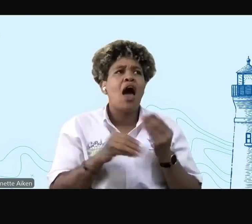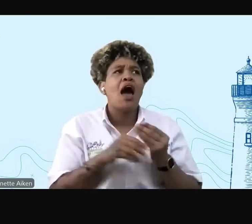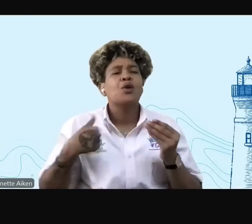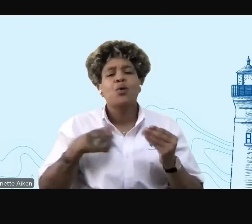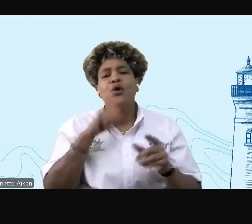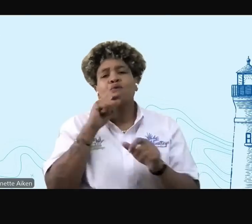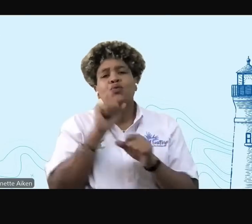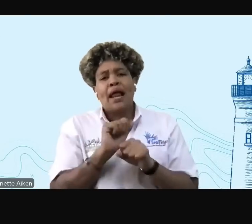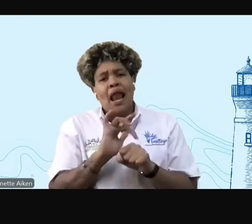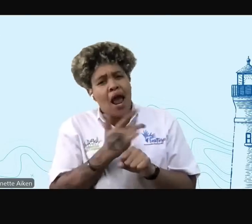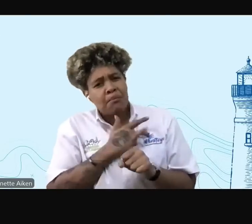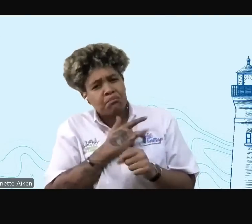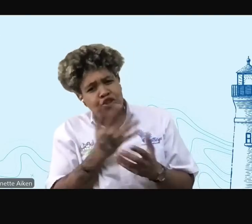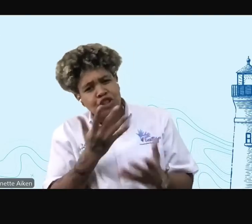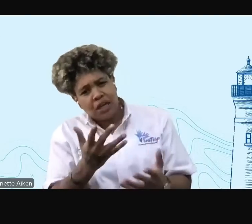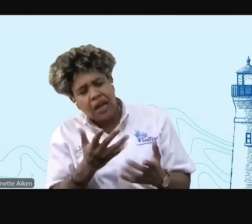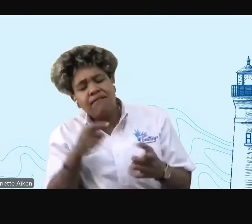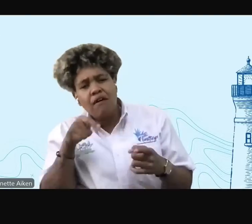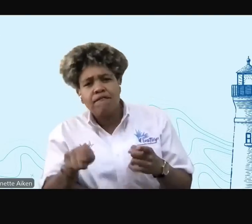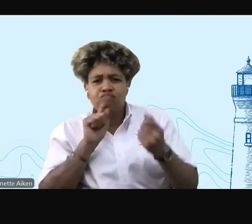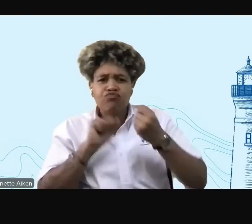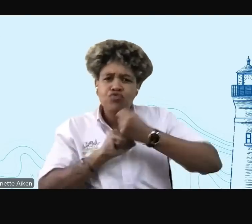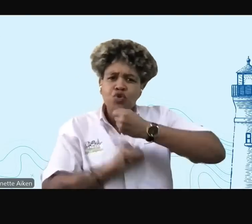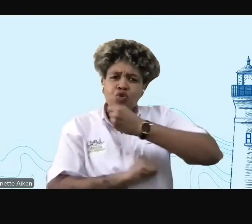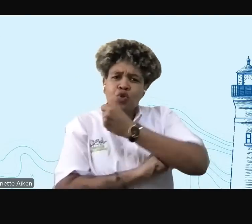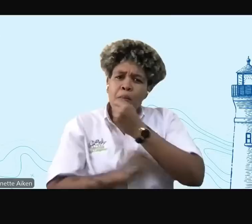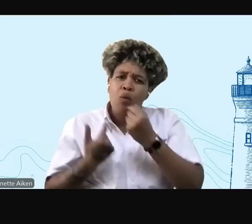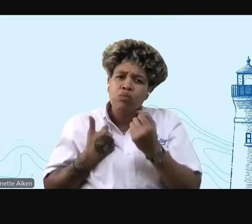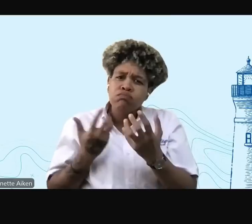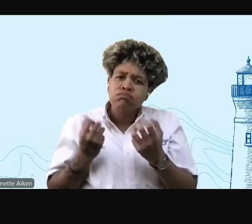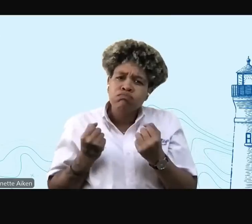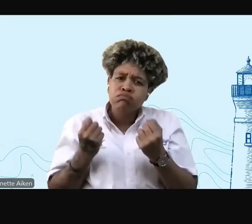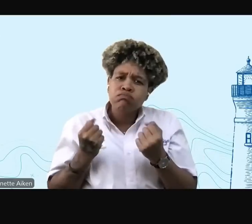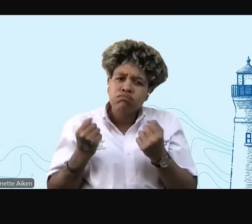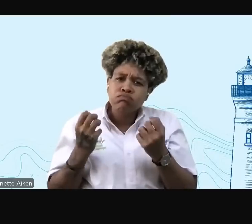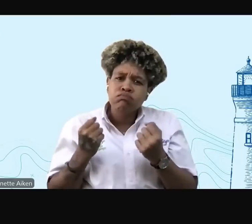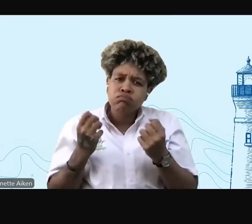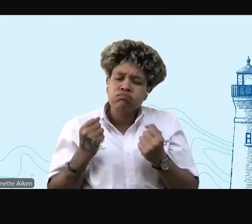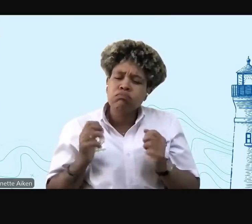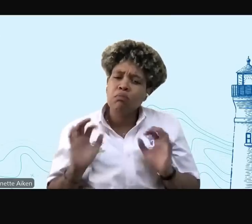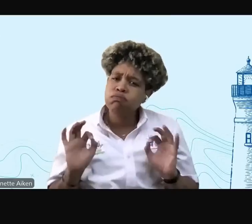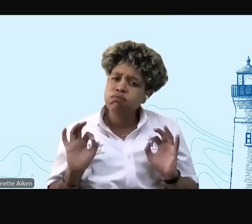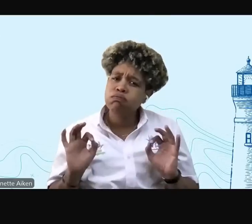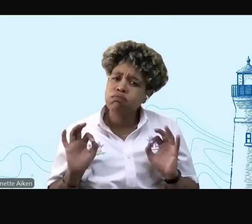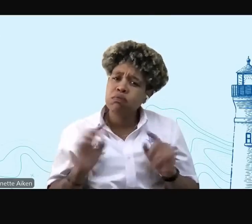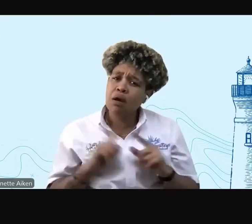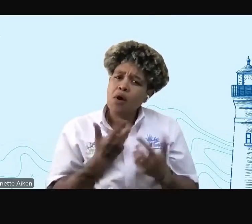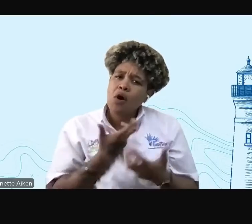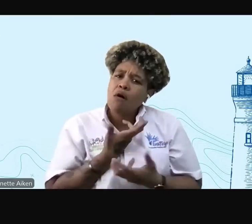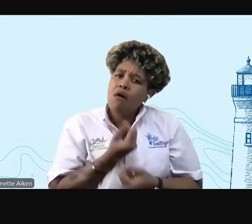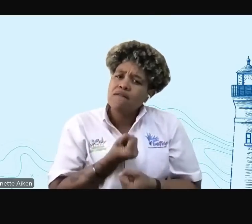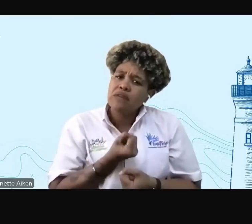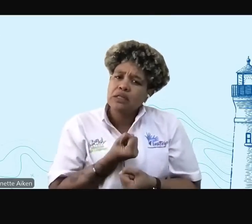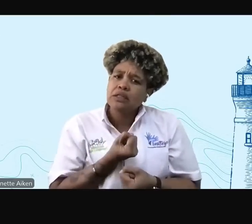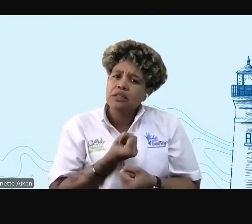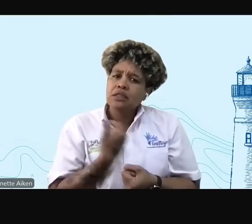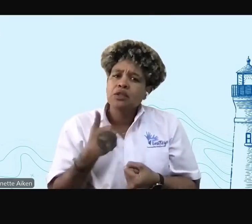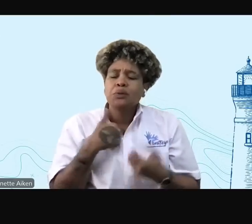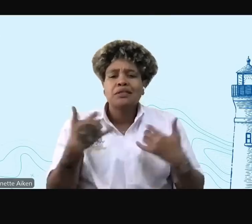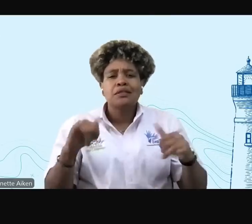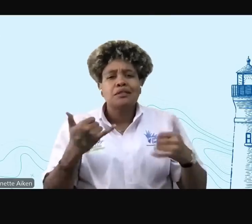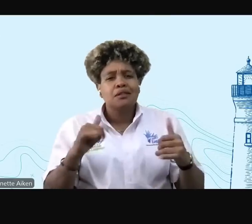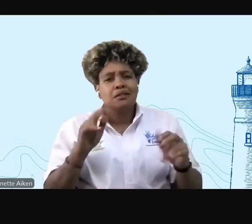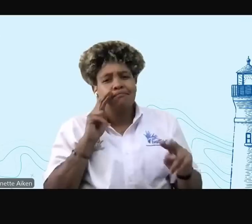really appreciative of the support that we have been given and the confidence that we continue